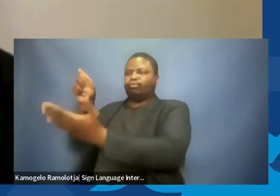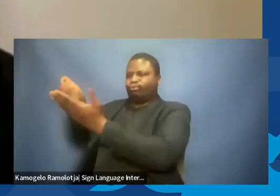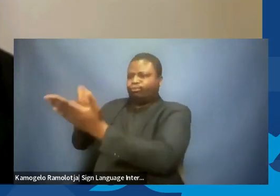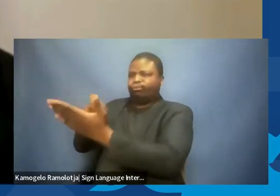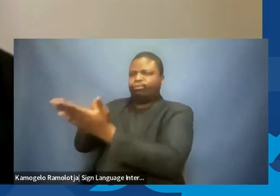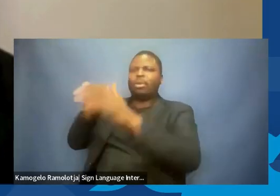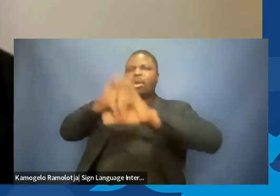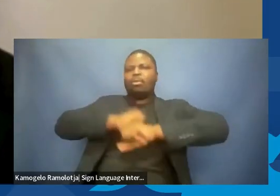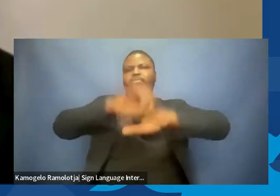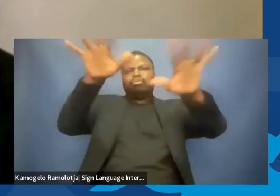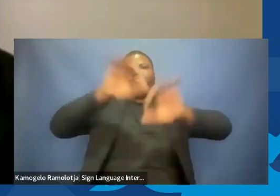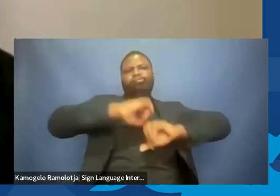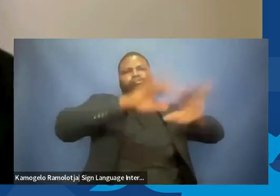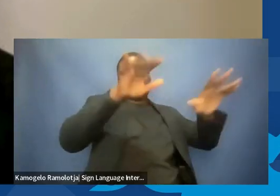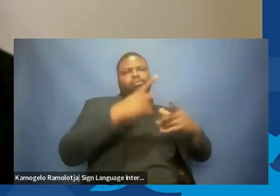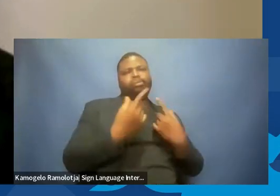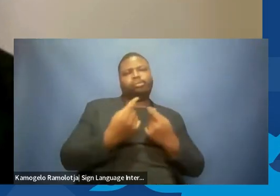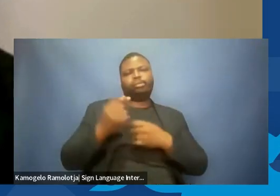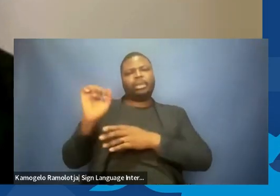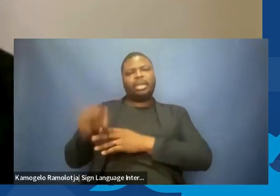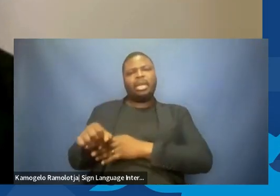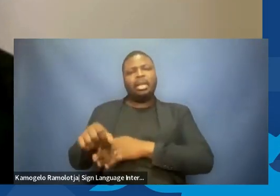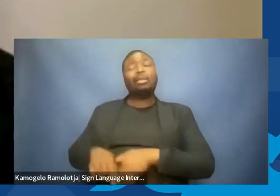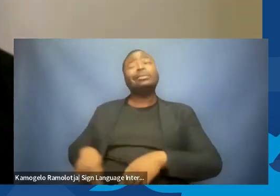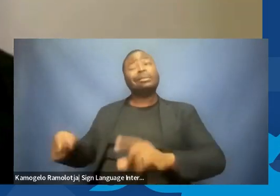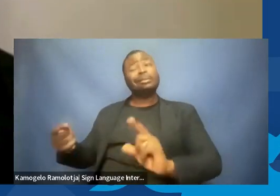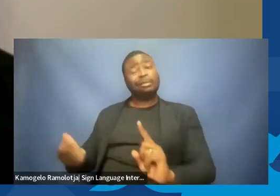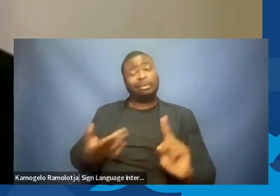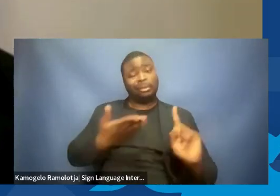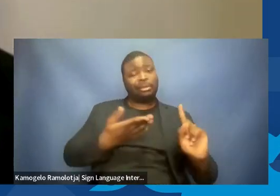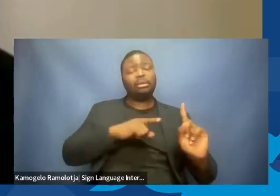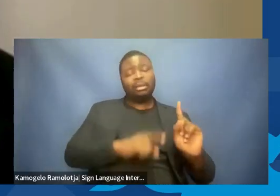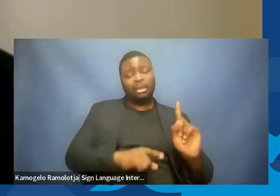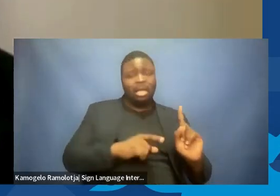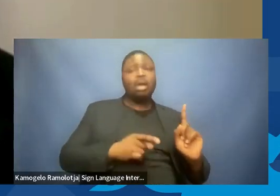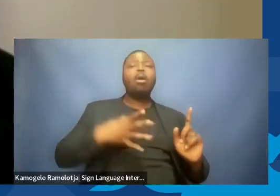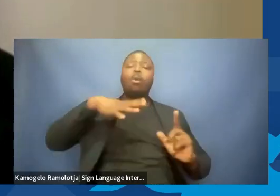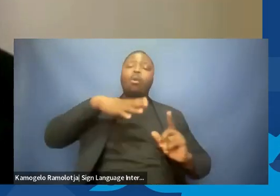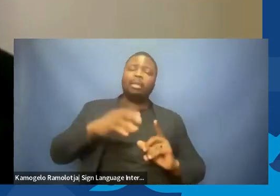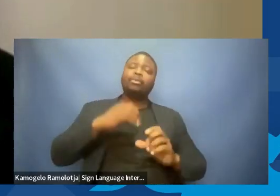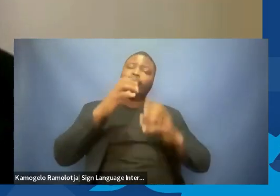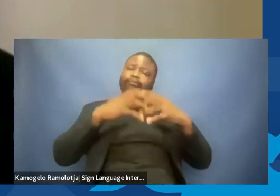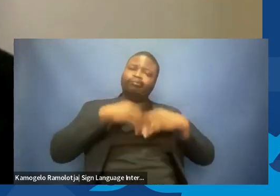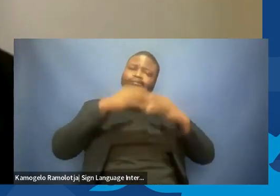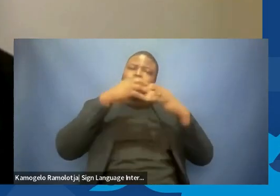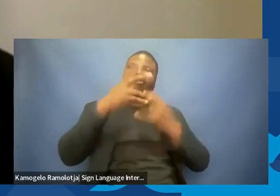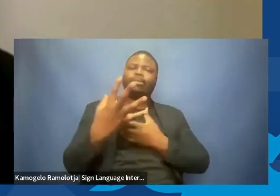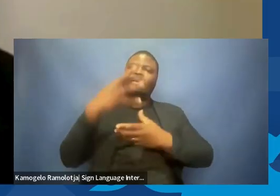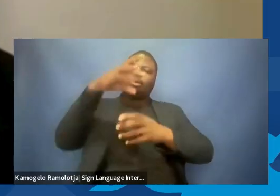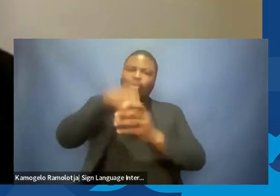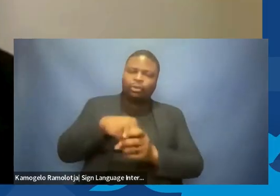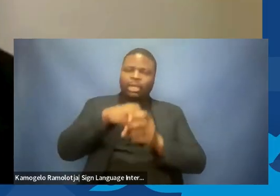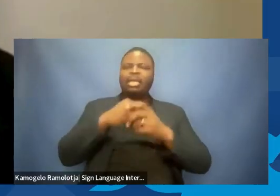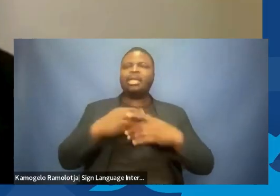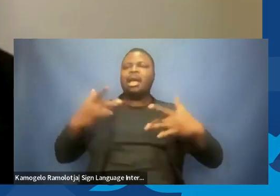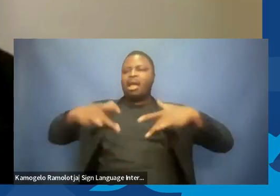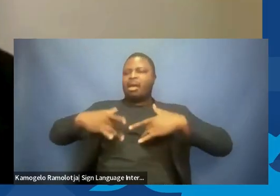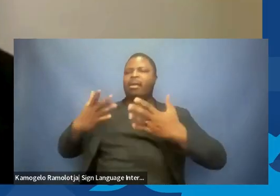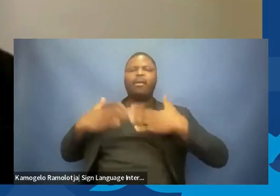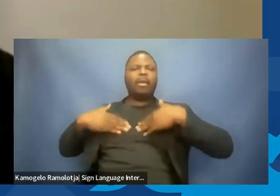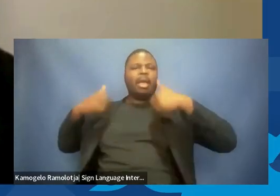use, Dr. Bhoora is committed to creating inclusive health responses, driving new